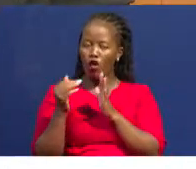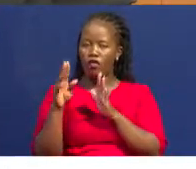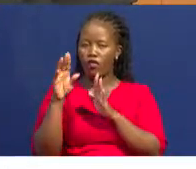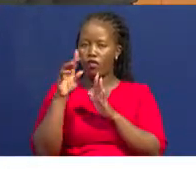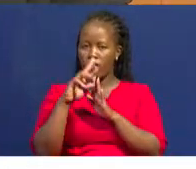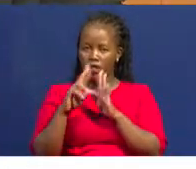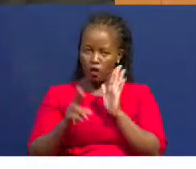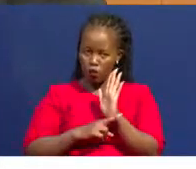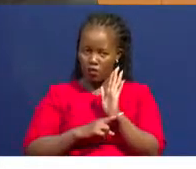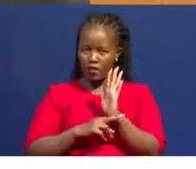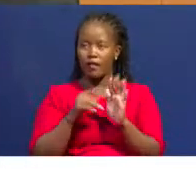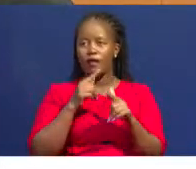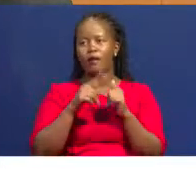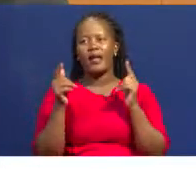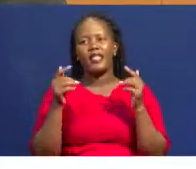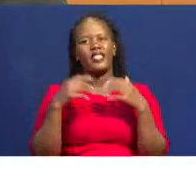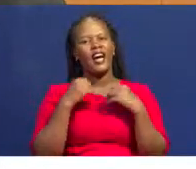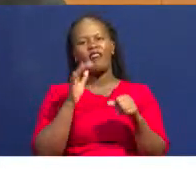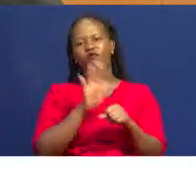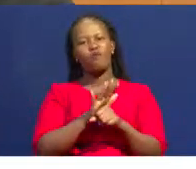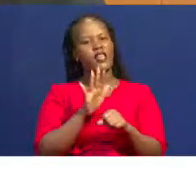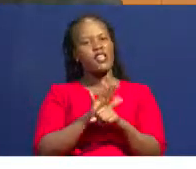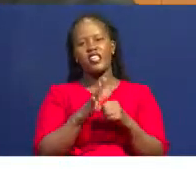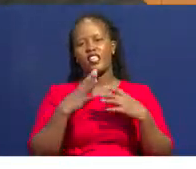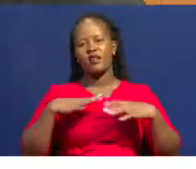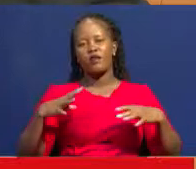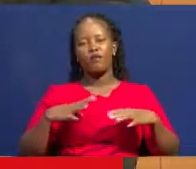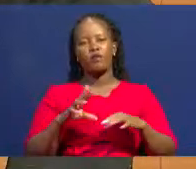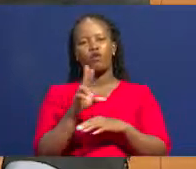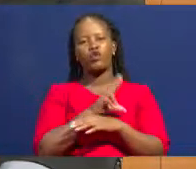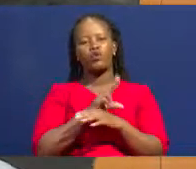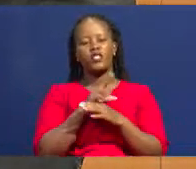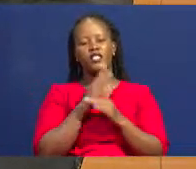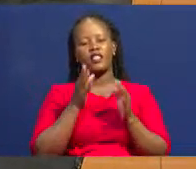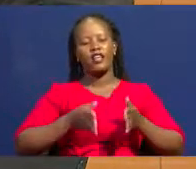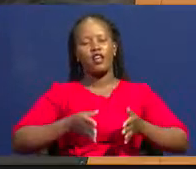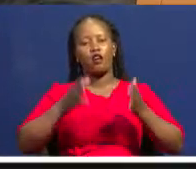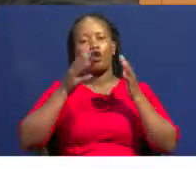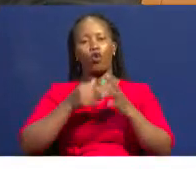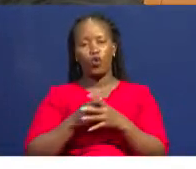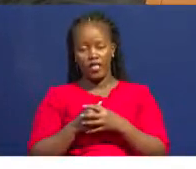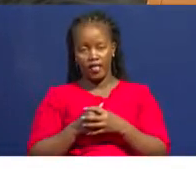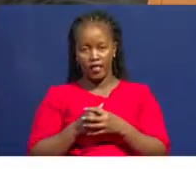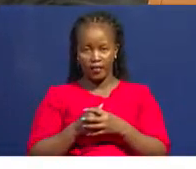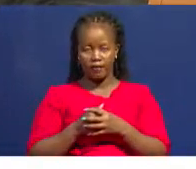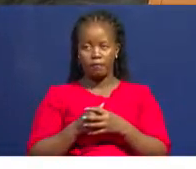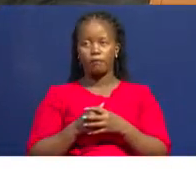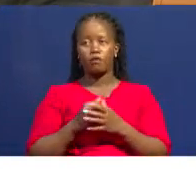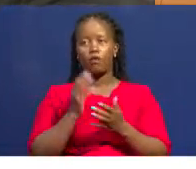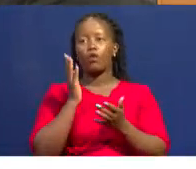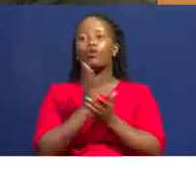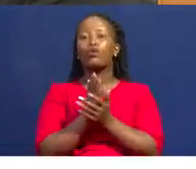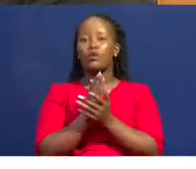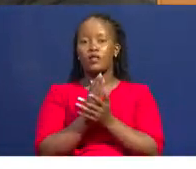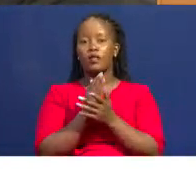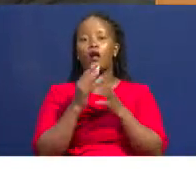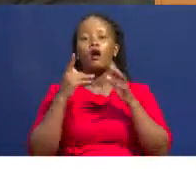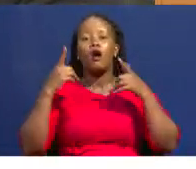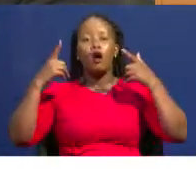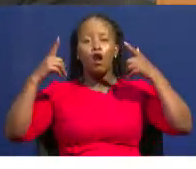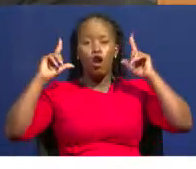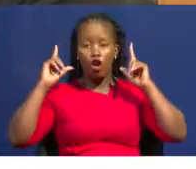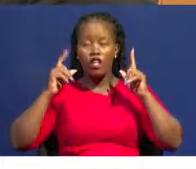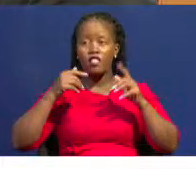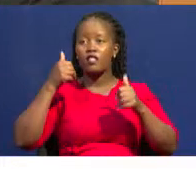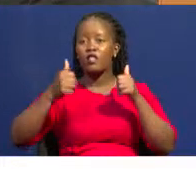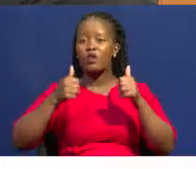many road users. It's not about matatu. Today, I want to tell you, and this is for sure, our lorries, the lorries which are here